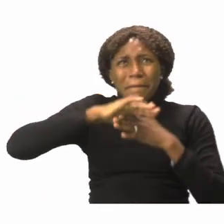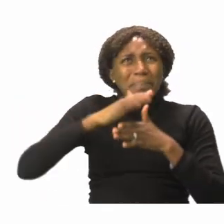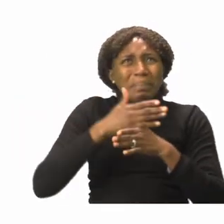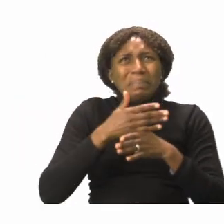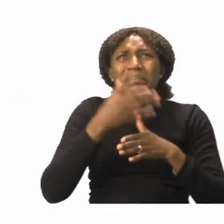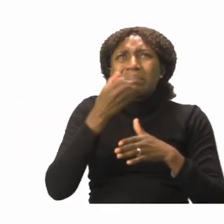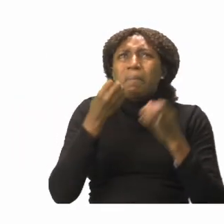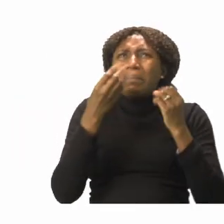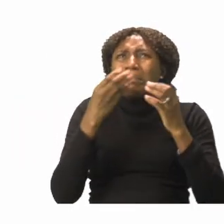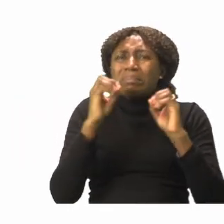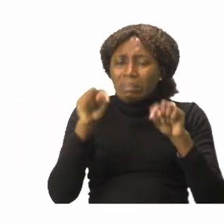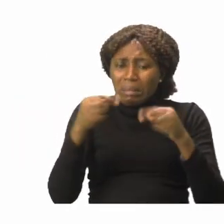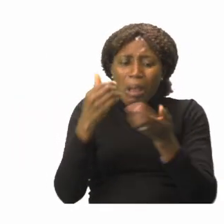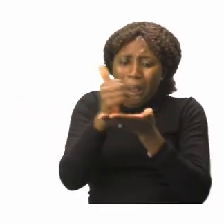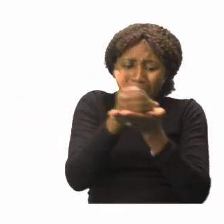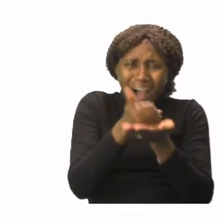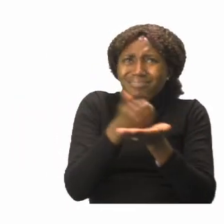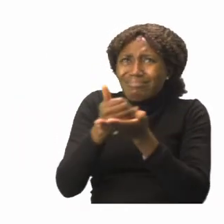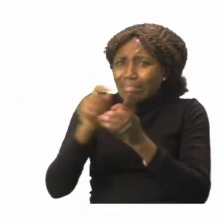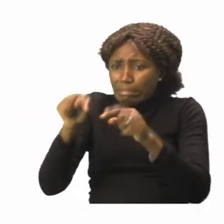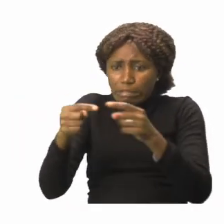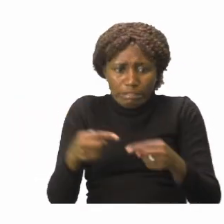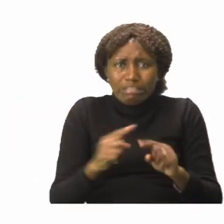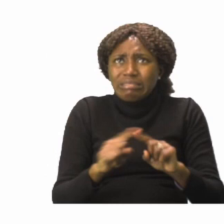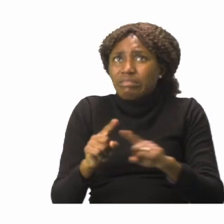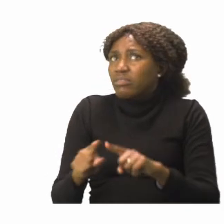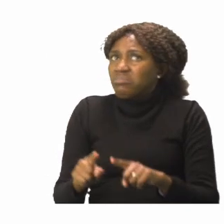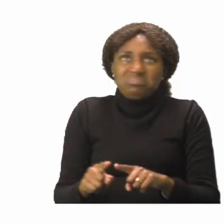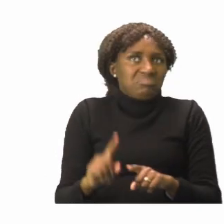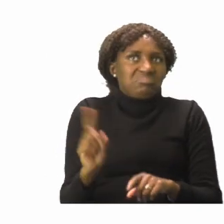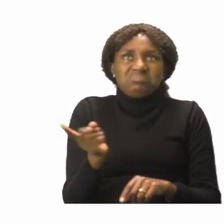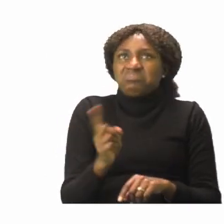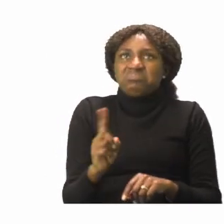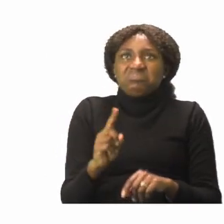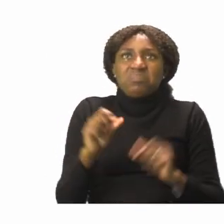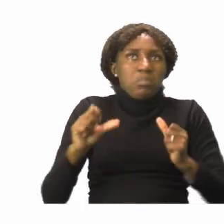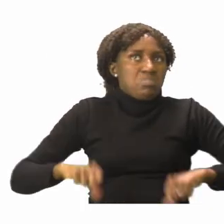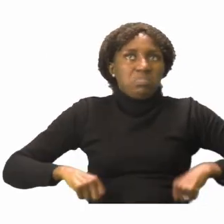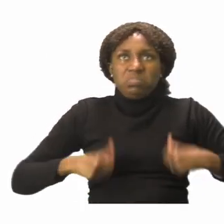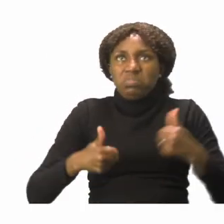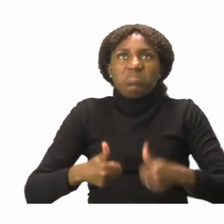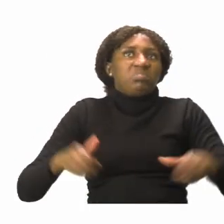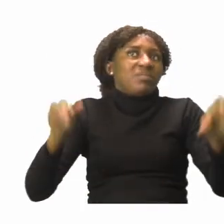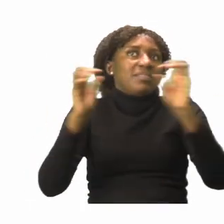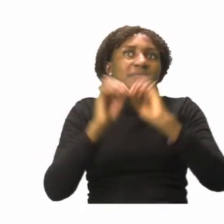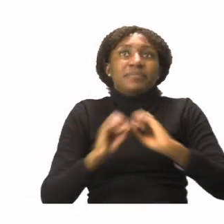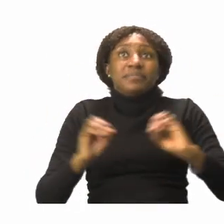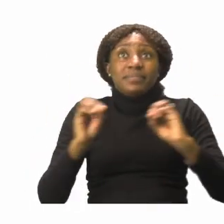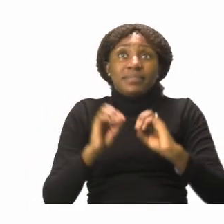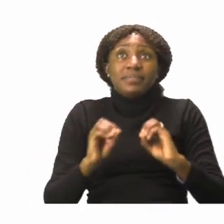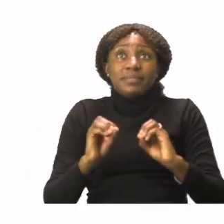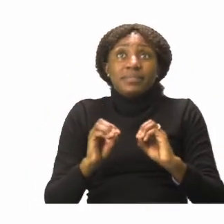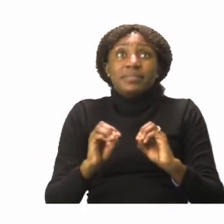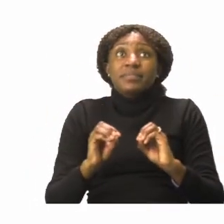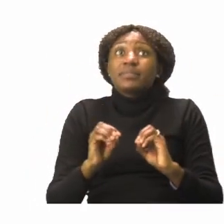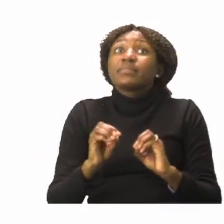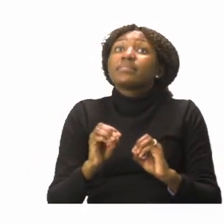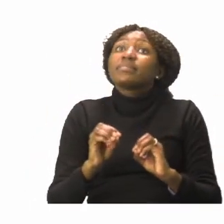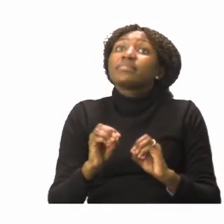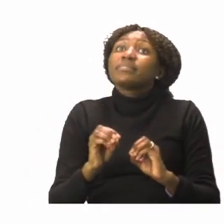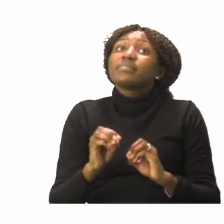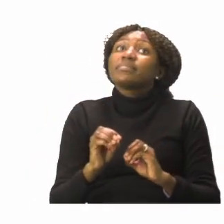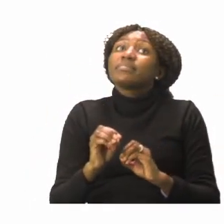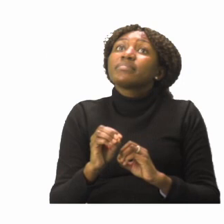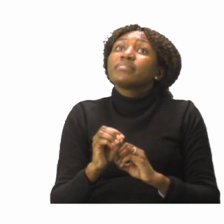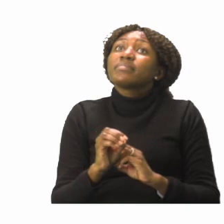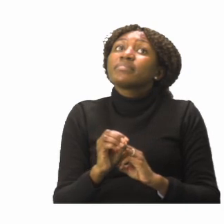the oil and all the other things that we don't need, is not healthy. But that doesn't change the fact